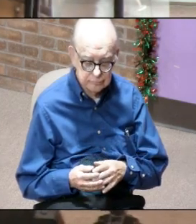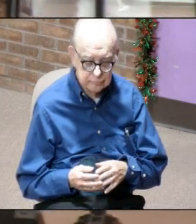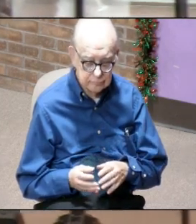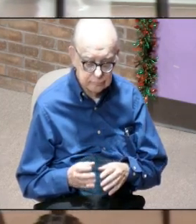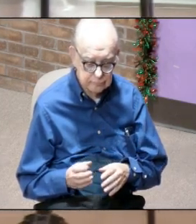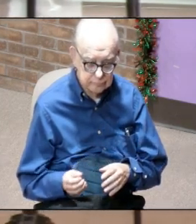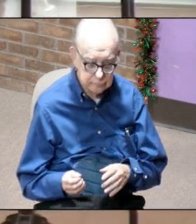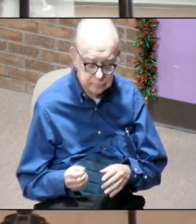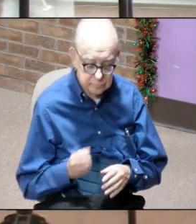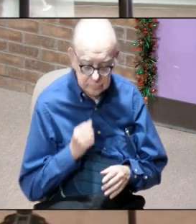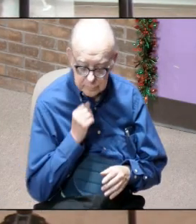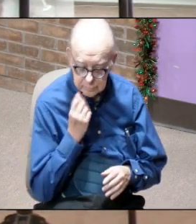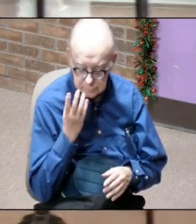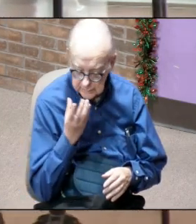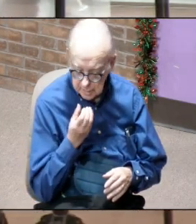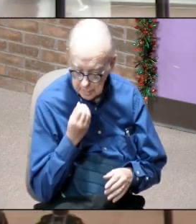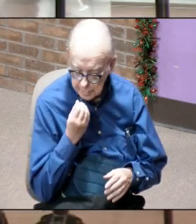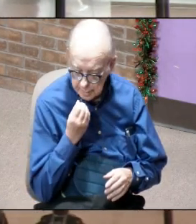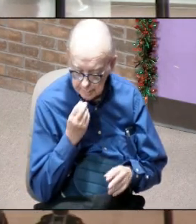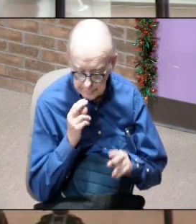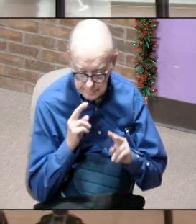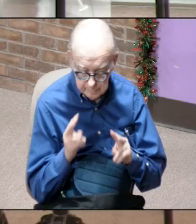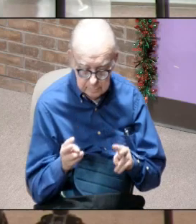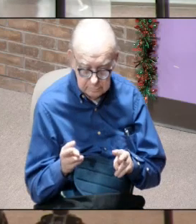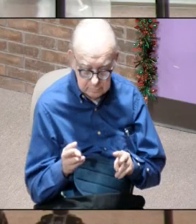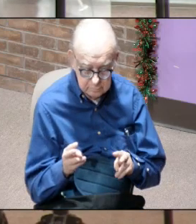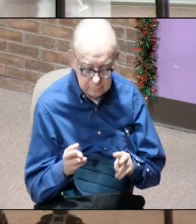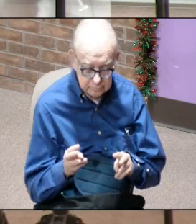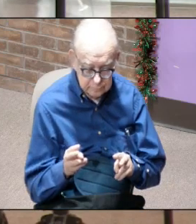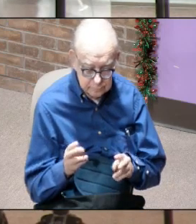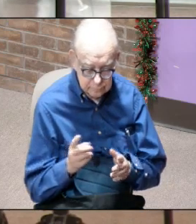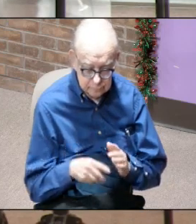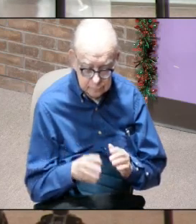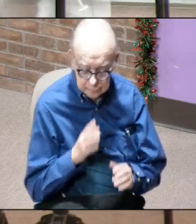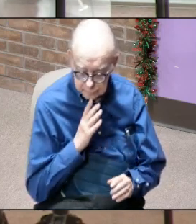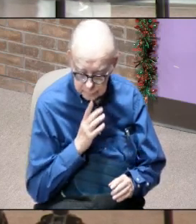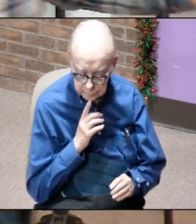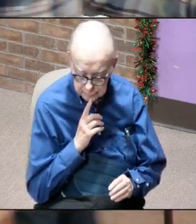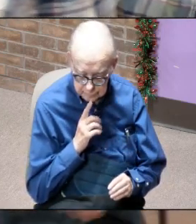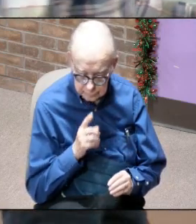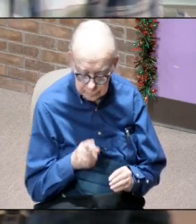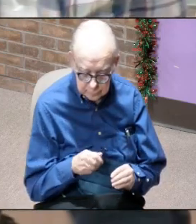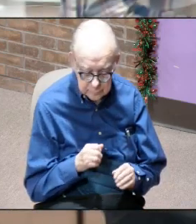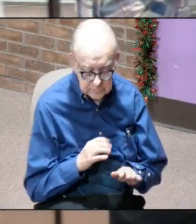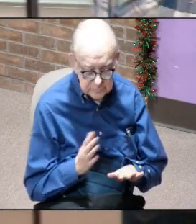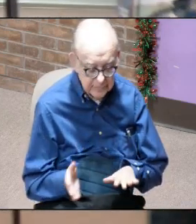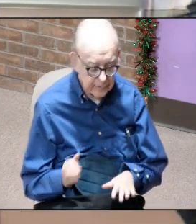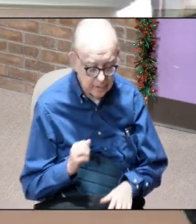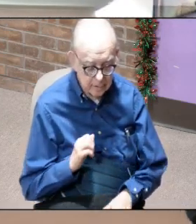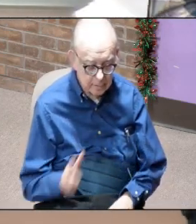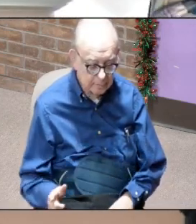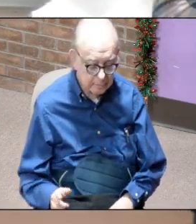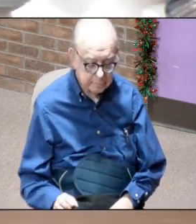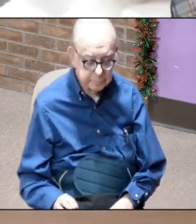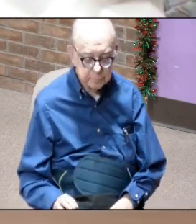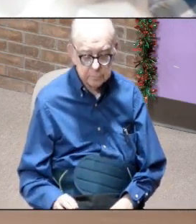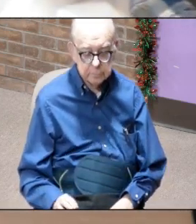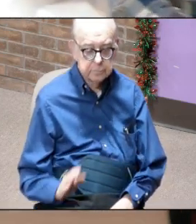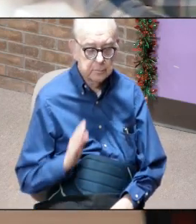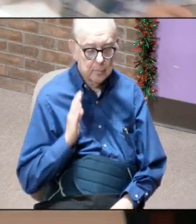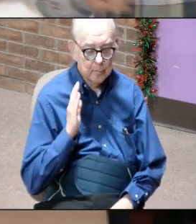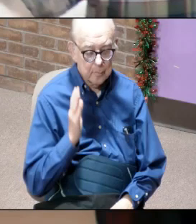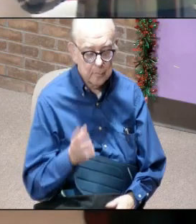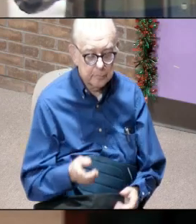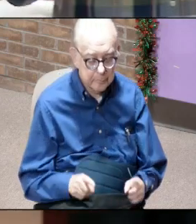And it's not a pretty sight. And this is what he's talking about with death and Hades. Because basically what you